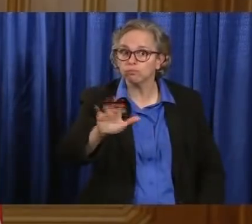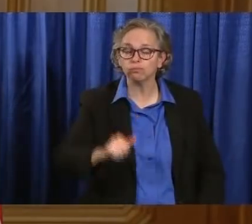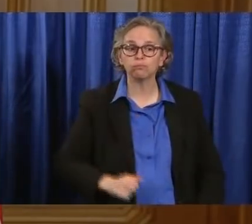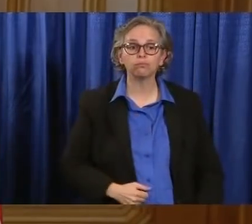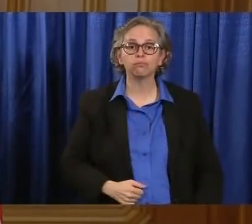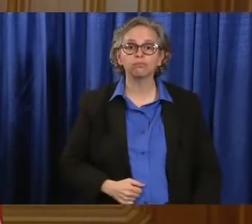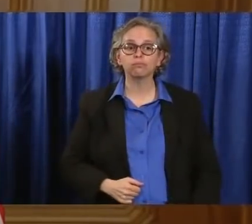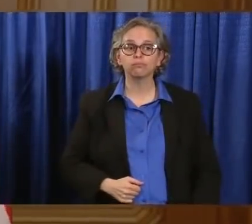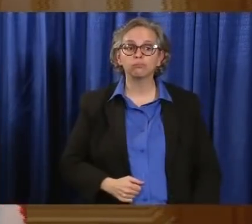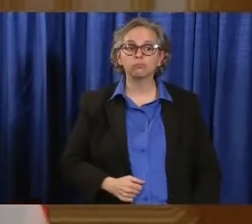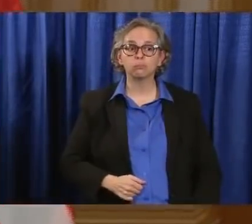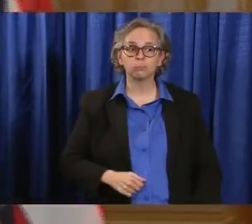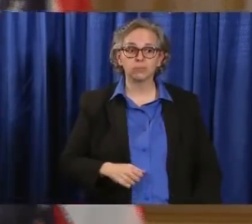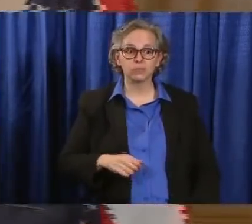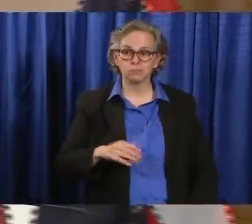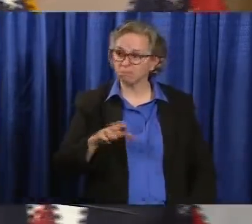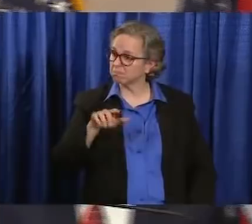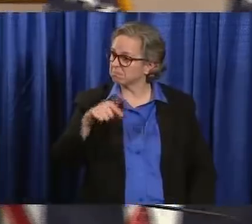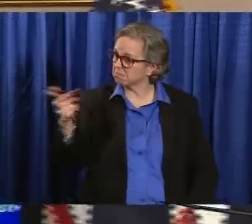Acton, you got anything you want to?